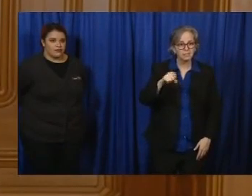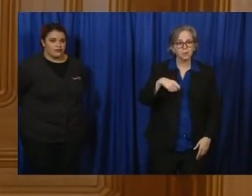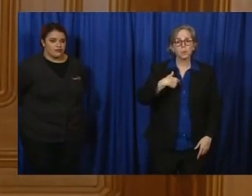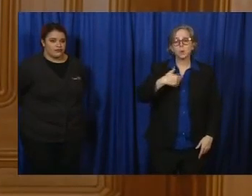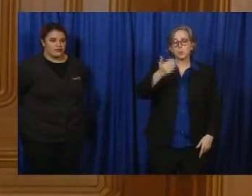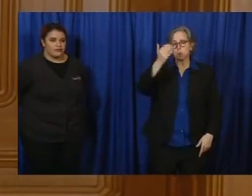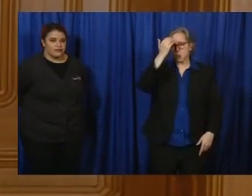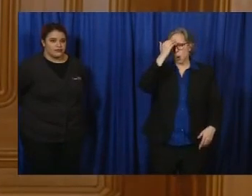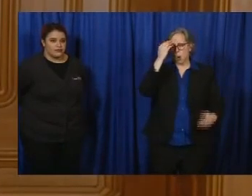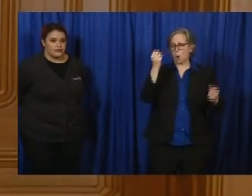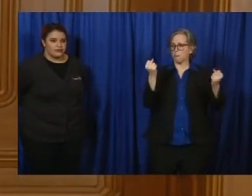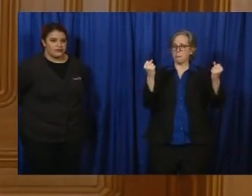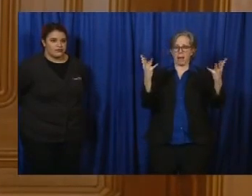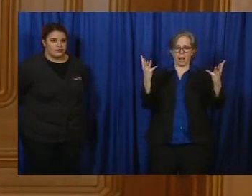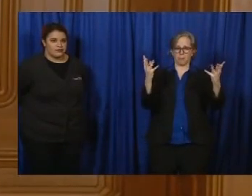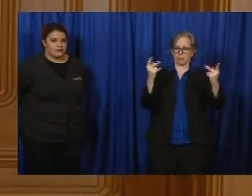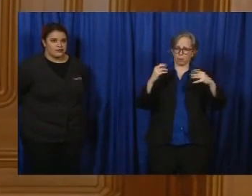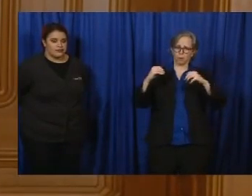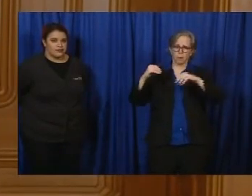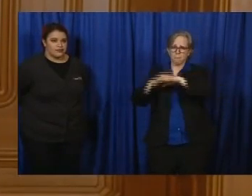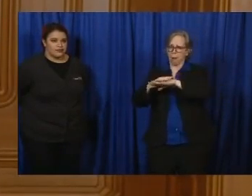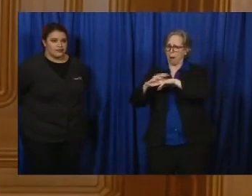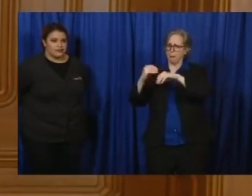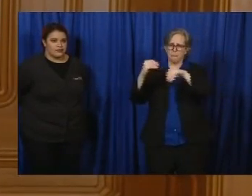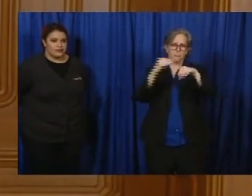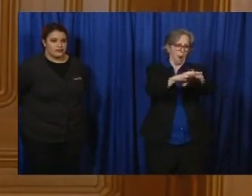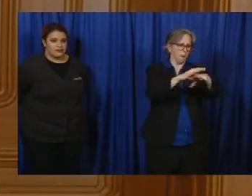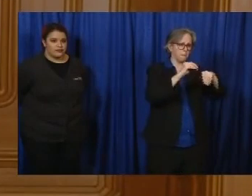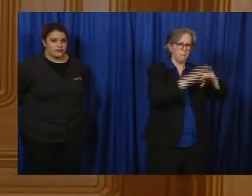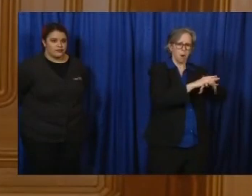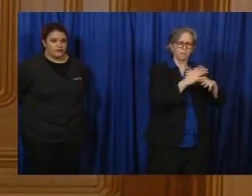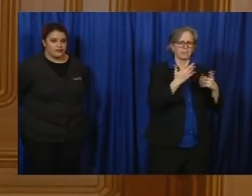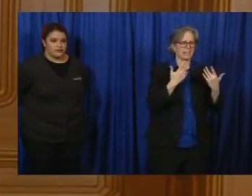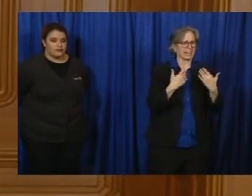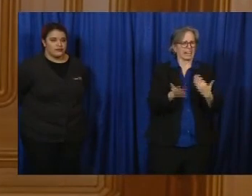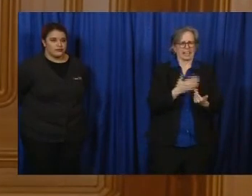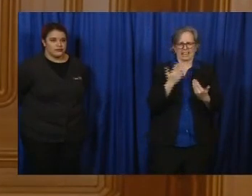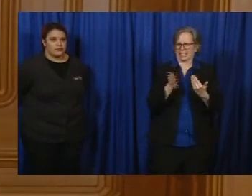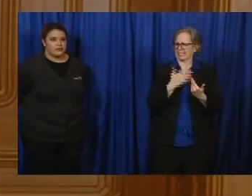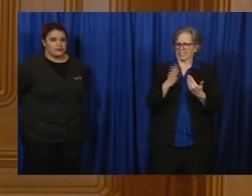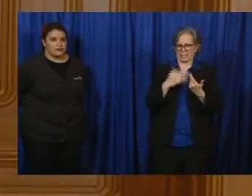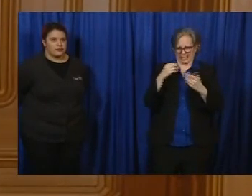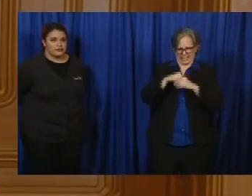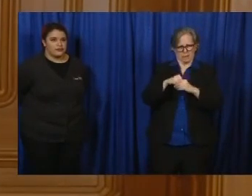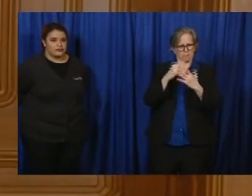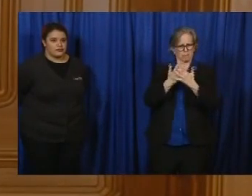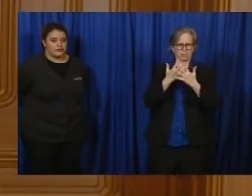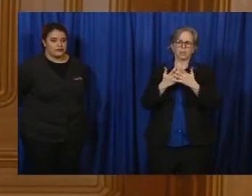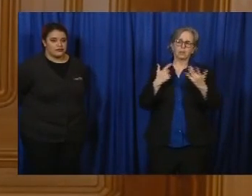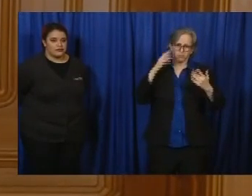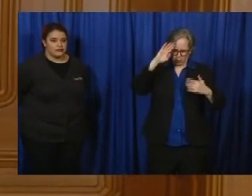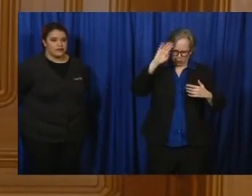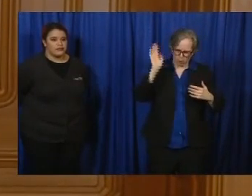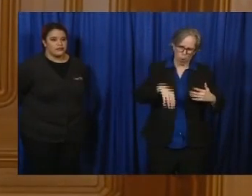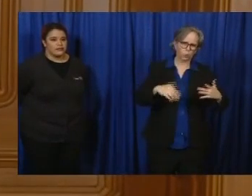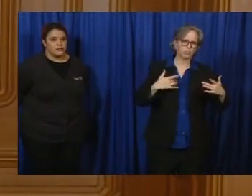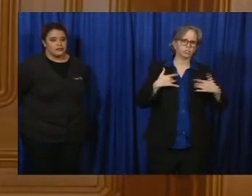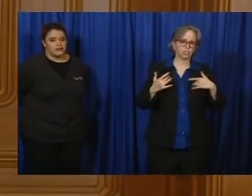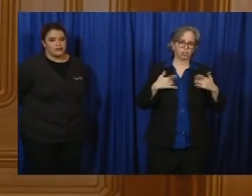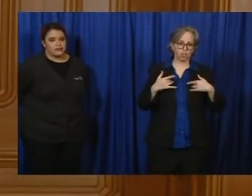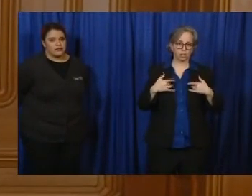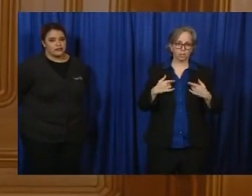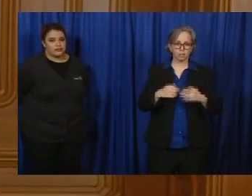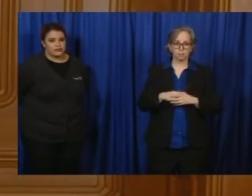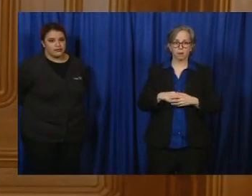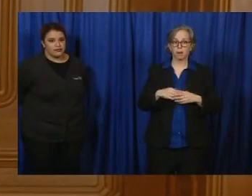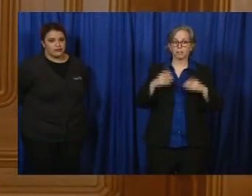are together, whatever the circumstances, that is a concern. And the director is, I think, doing a